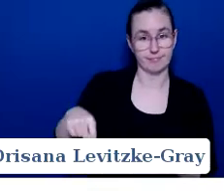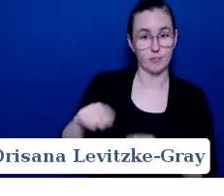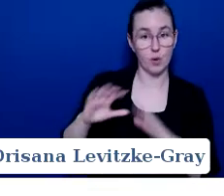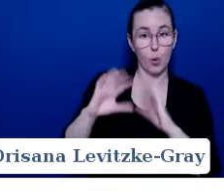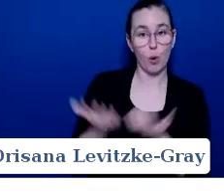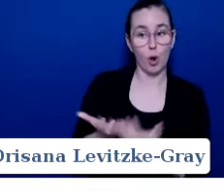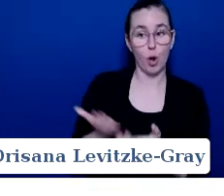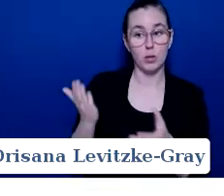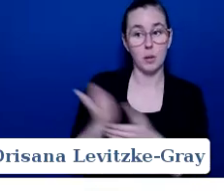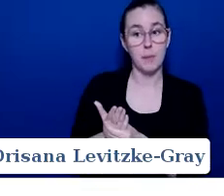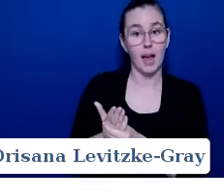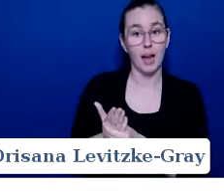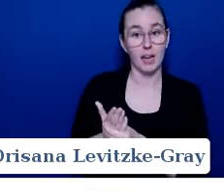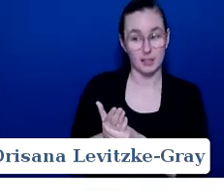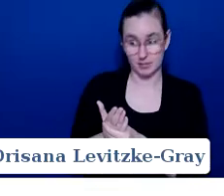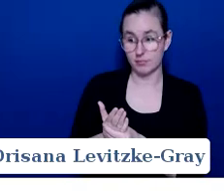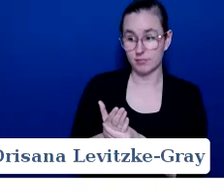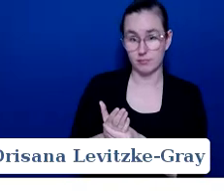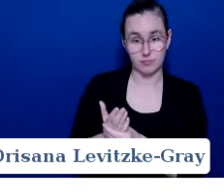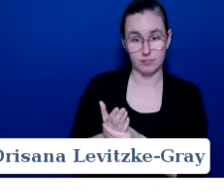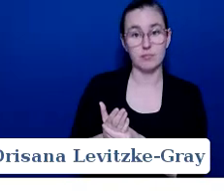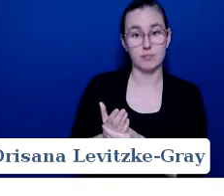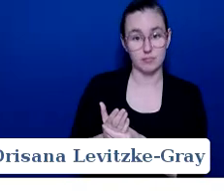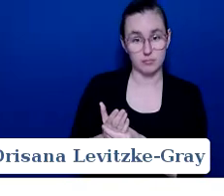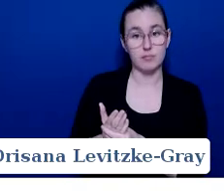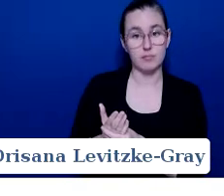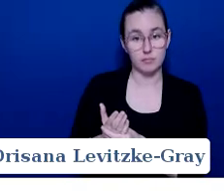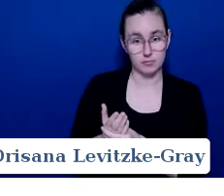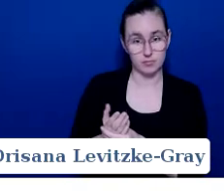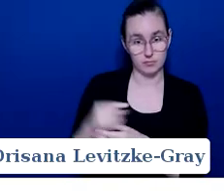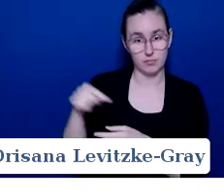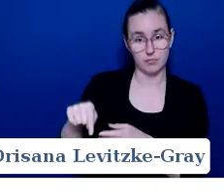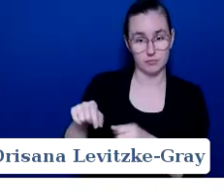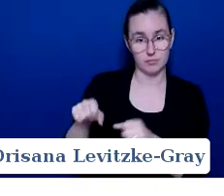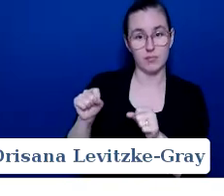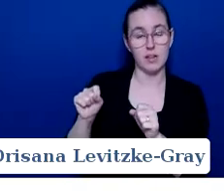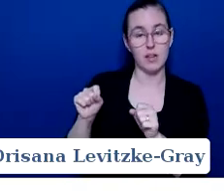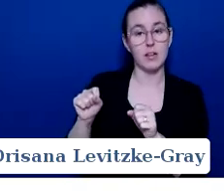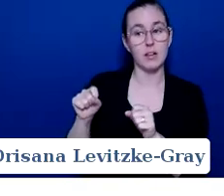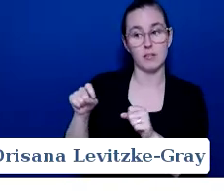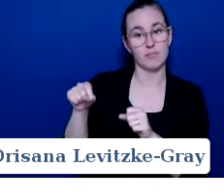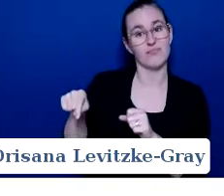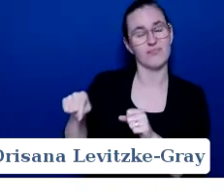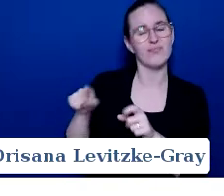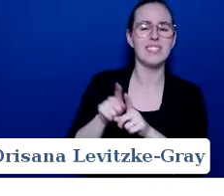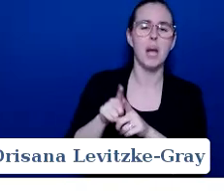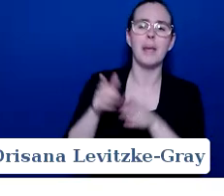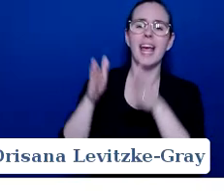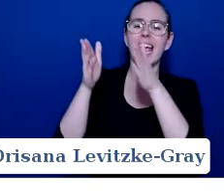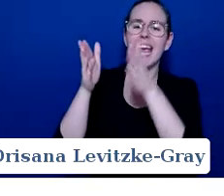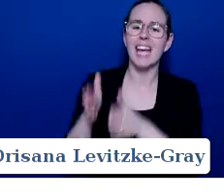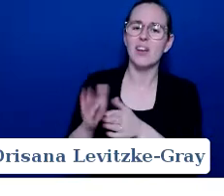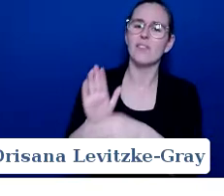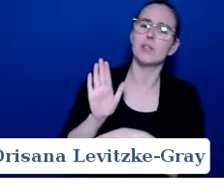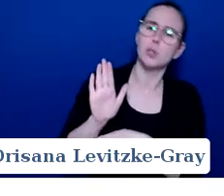a specialized disability registry, which we are working on. So we started from the social registry. We